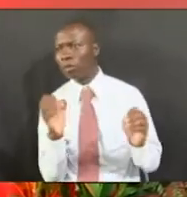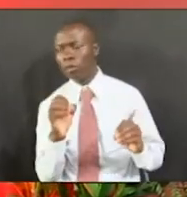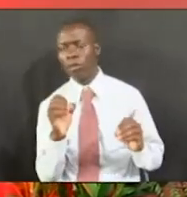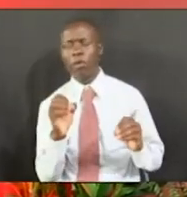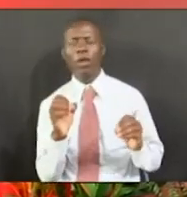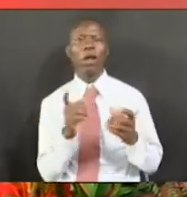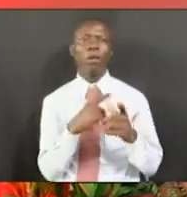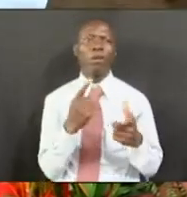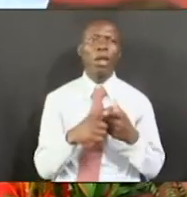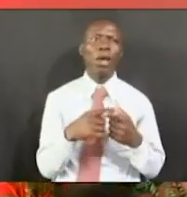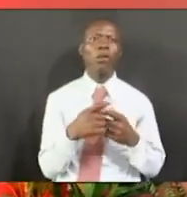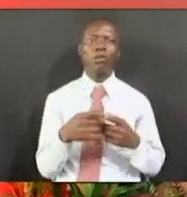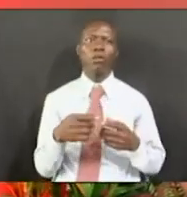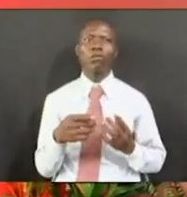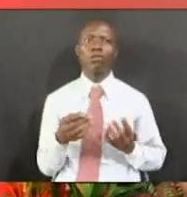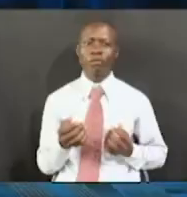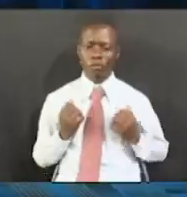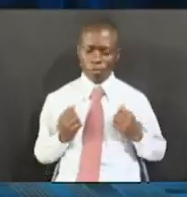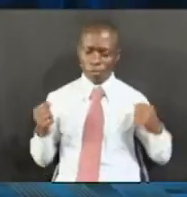suit and go out.